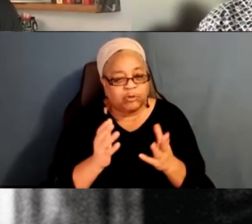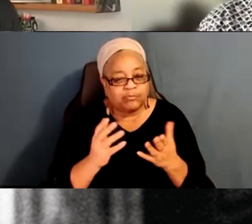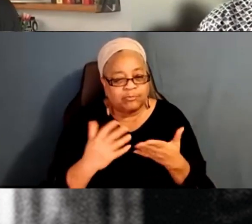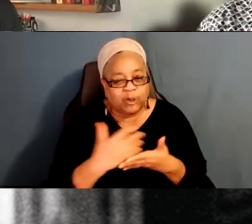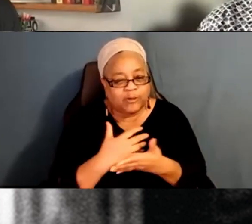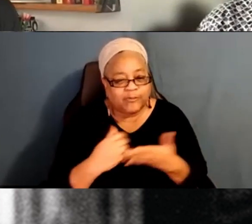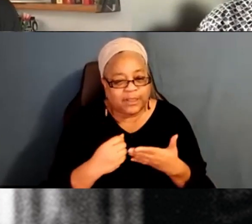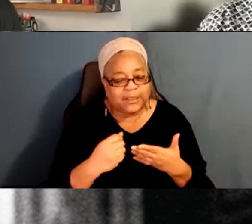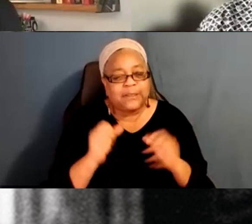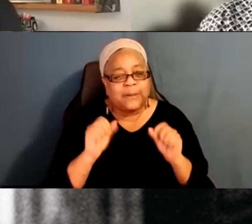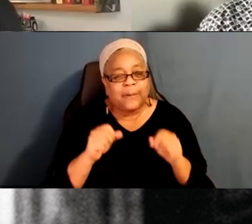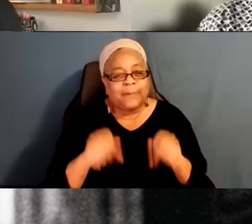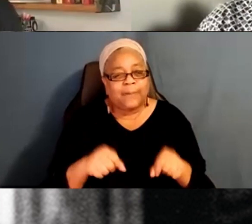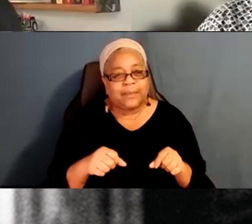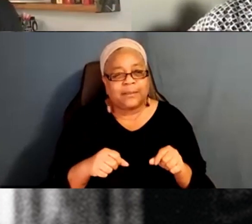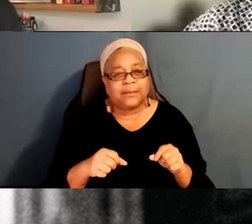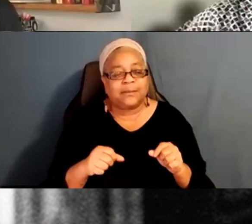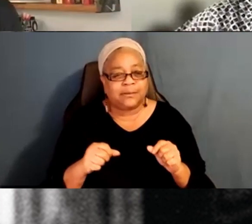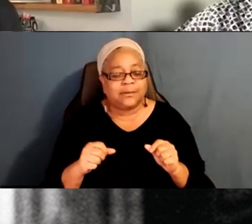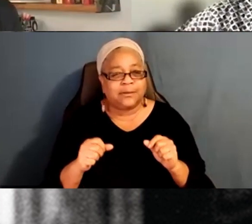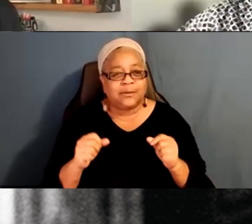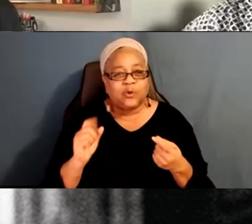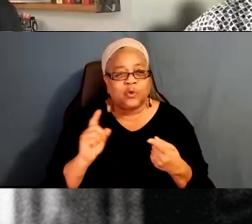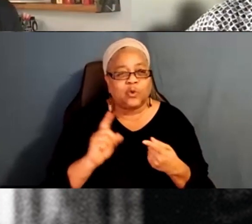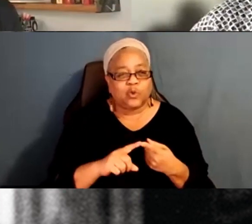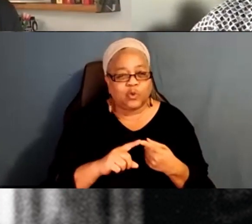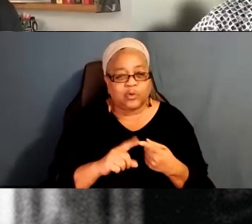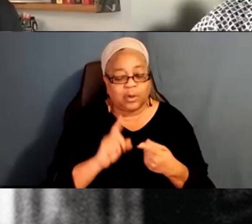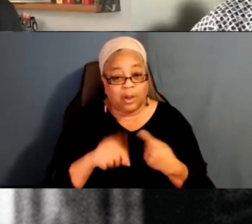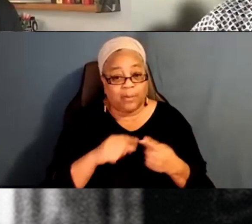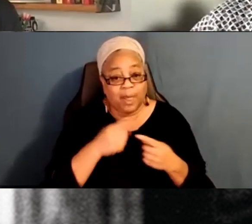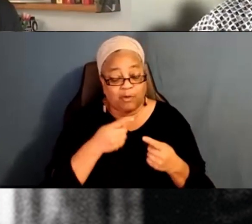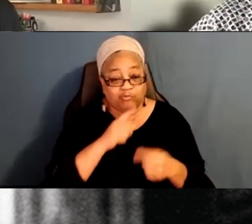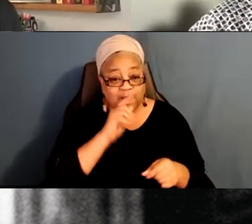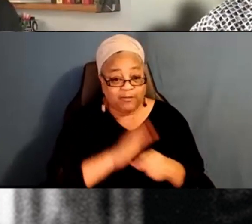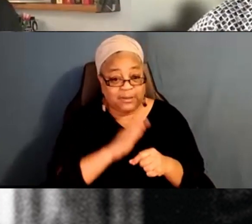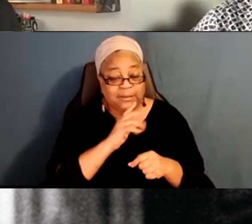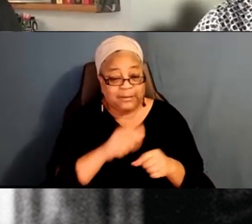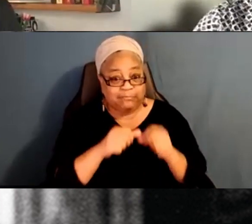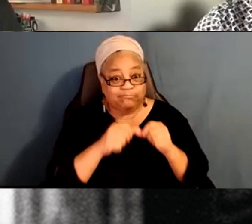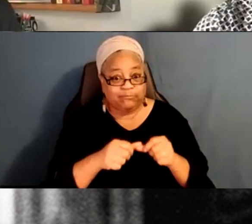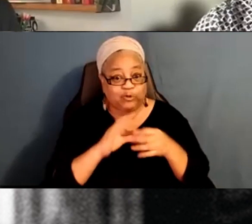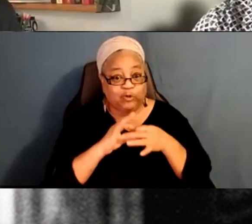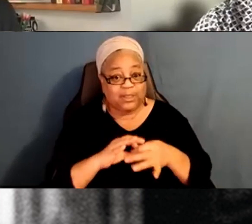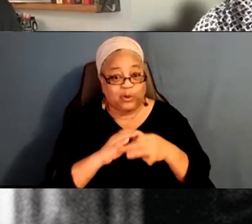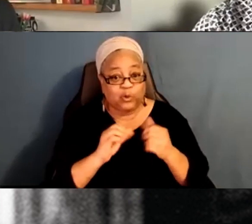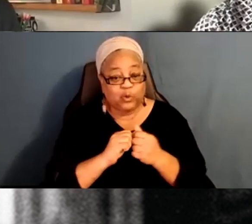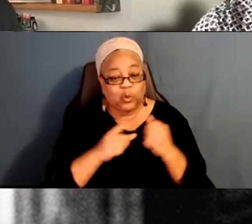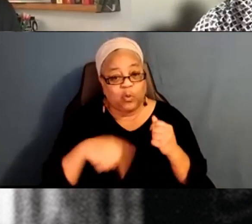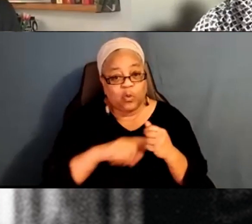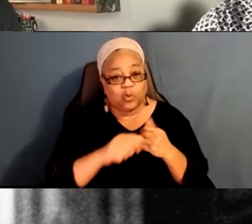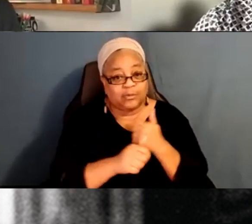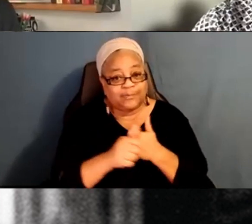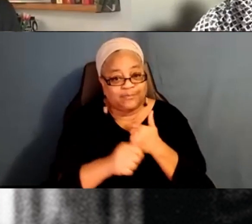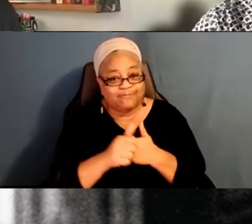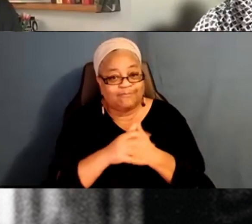less valued or actively devalued individuals without guarantees, and working to sustain a relationship to those imperiled and